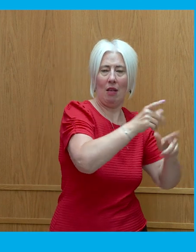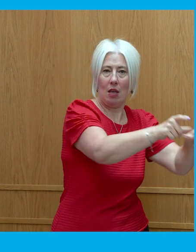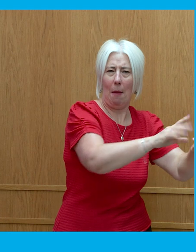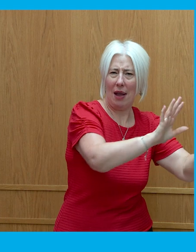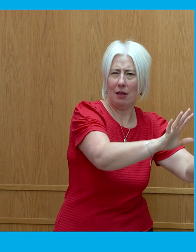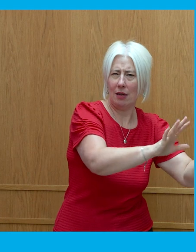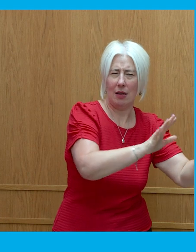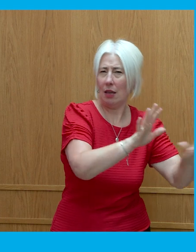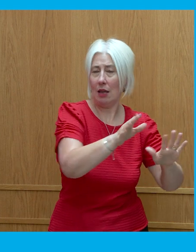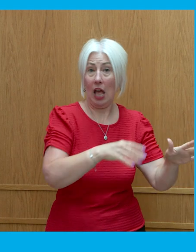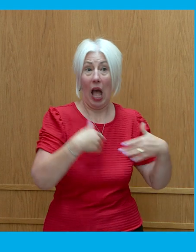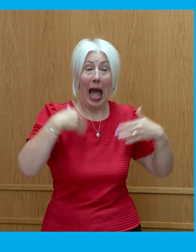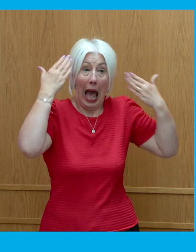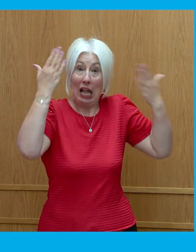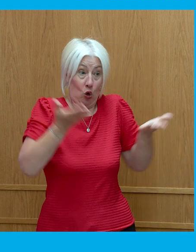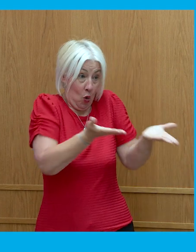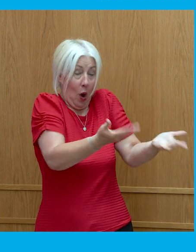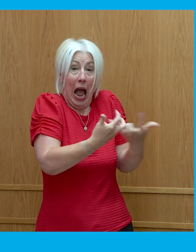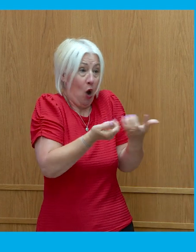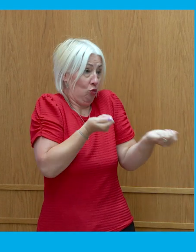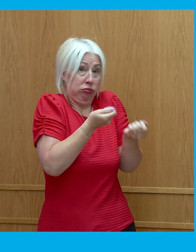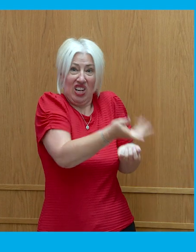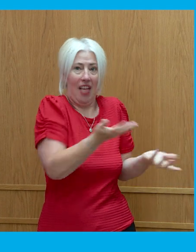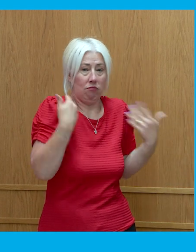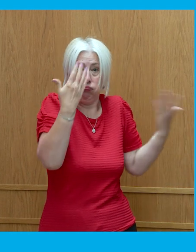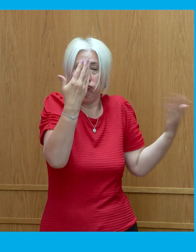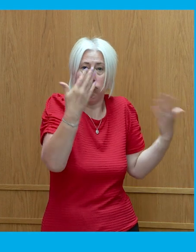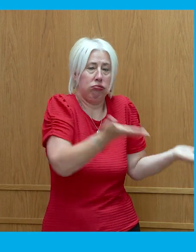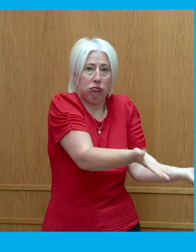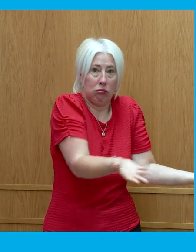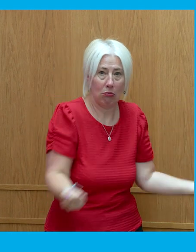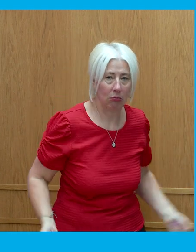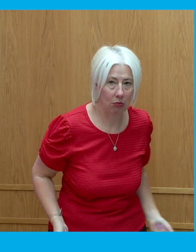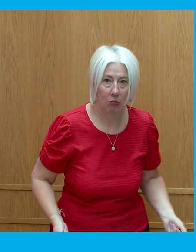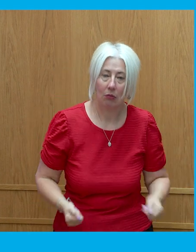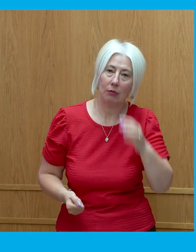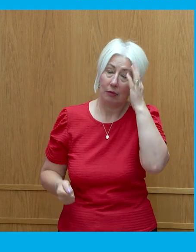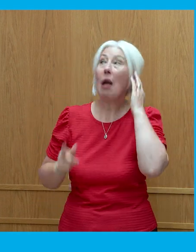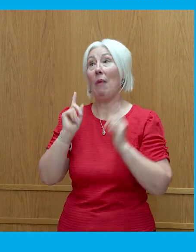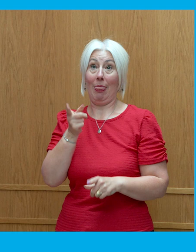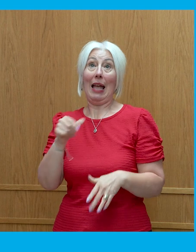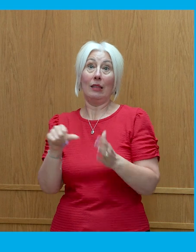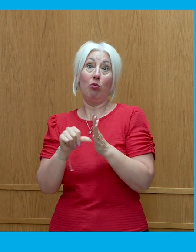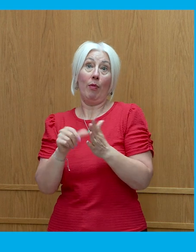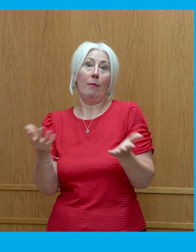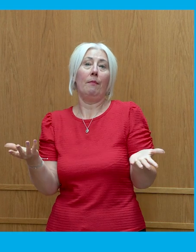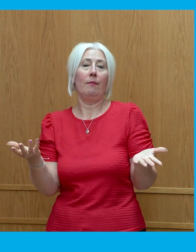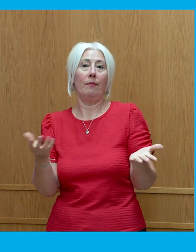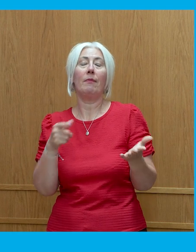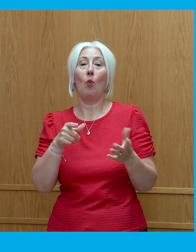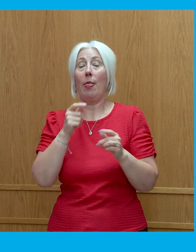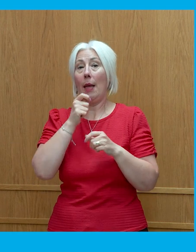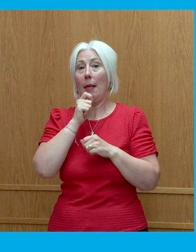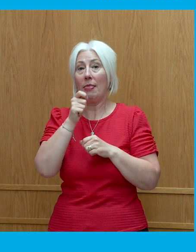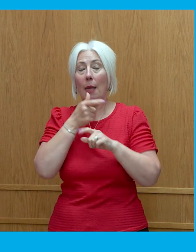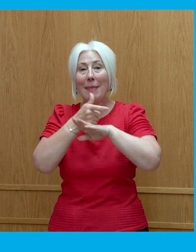So I don't even know what to do with that, right? Like that's just we're not, and this is the and but enjoy. This is the problem. This is the problem media and